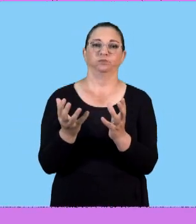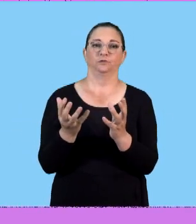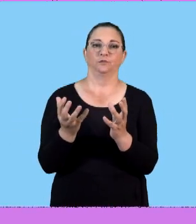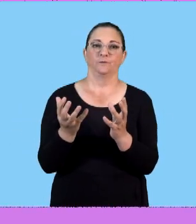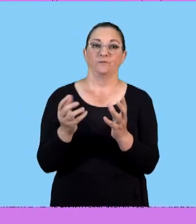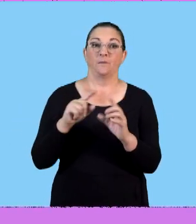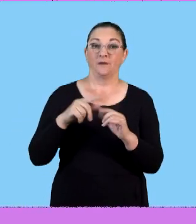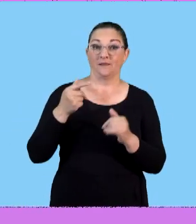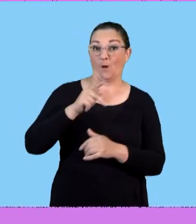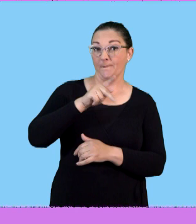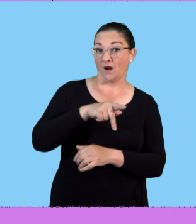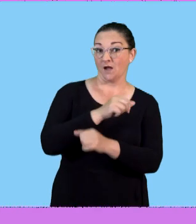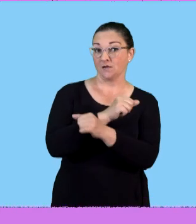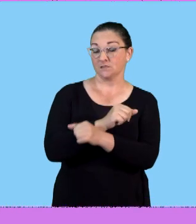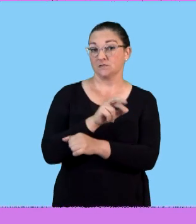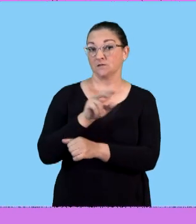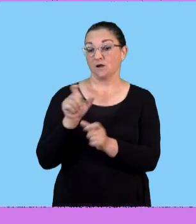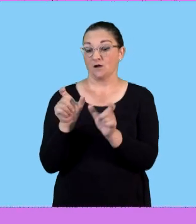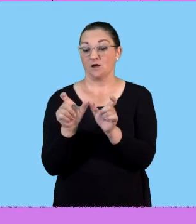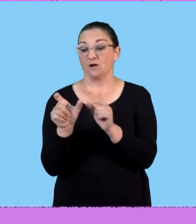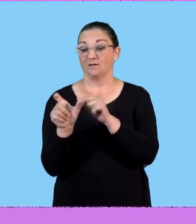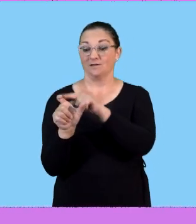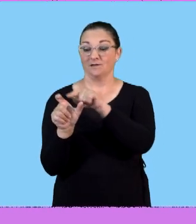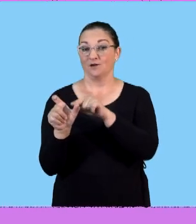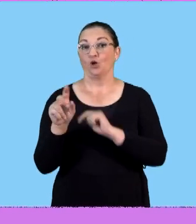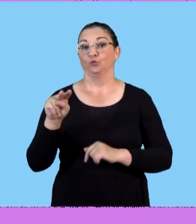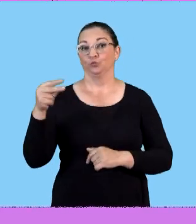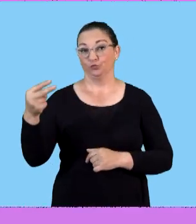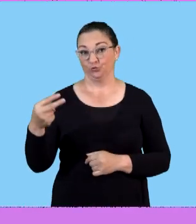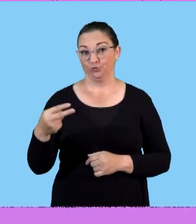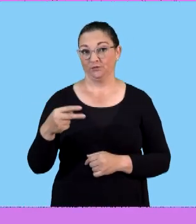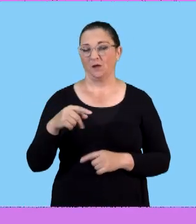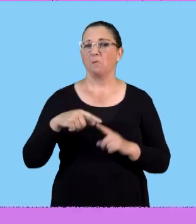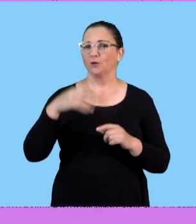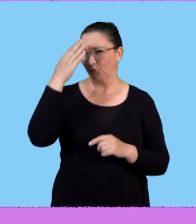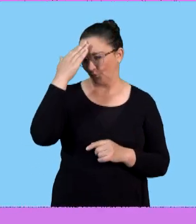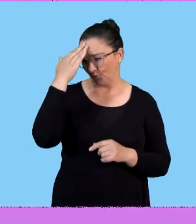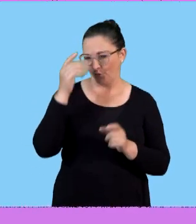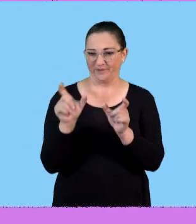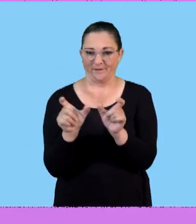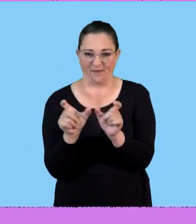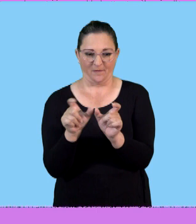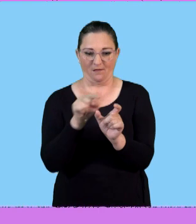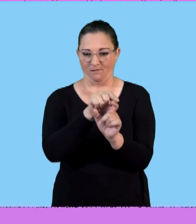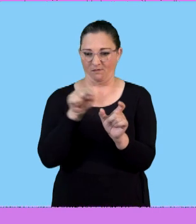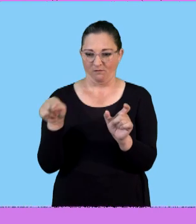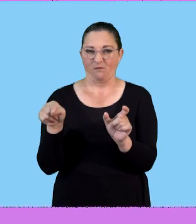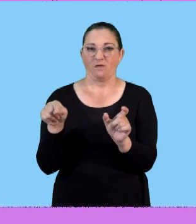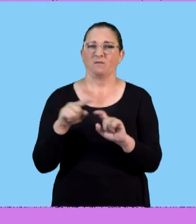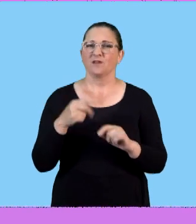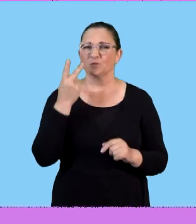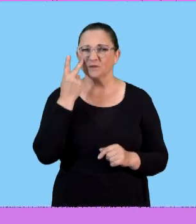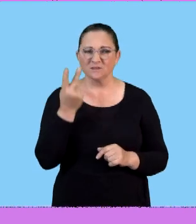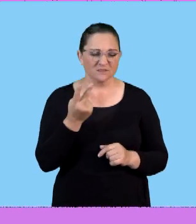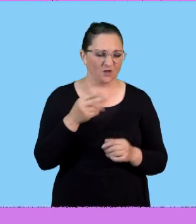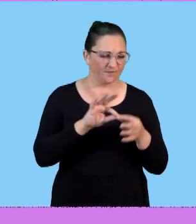multiplied by radius squared. Now, important to note here, the diameter is given to us, right? So, we know, if I